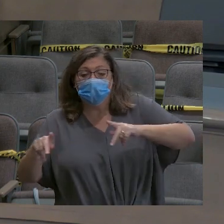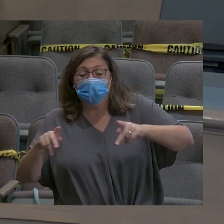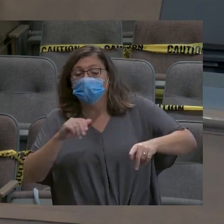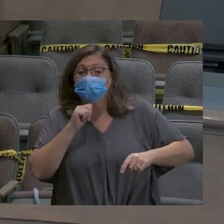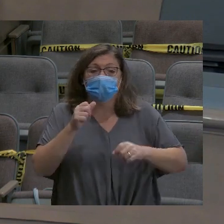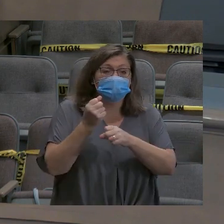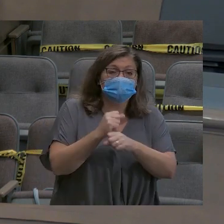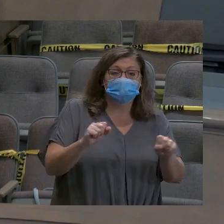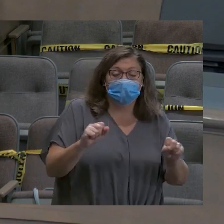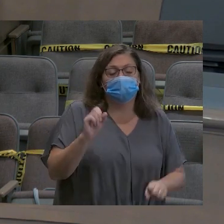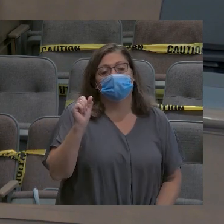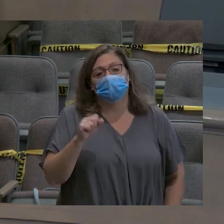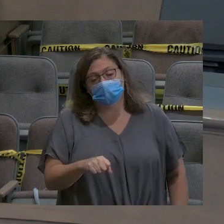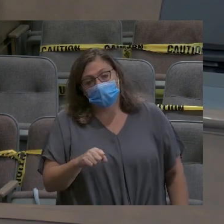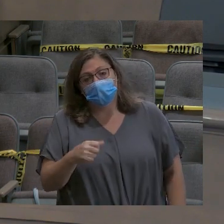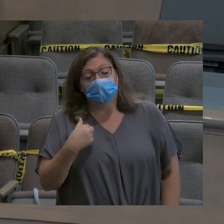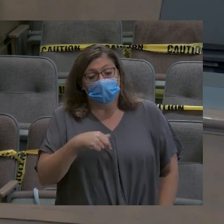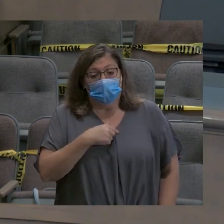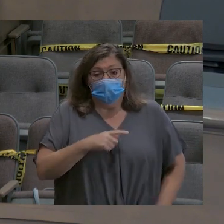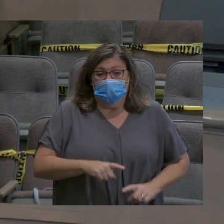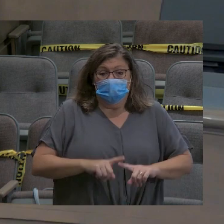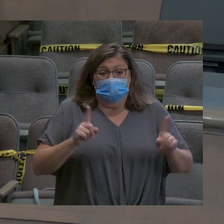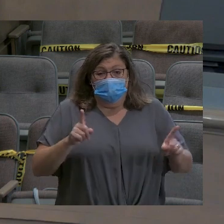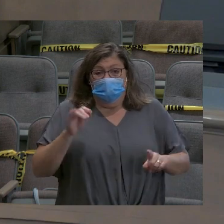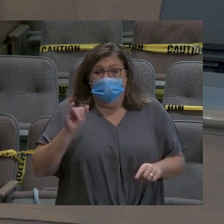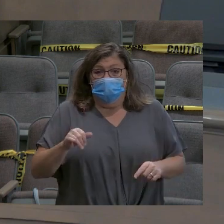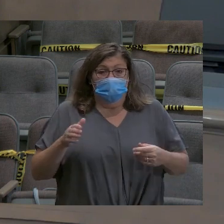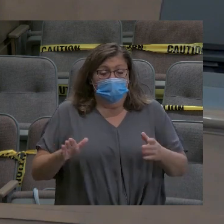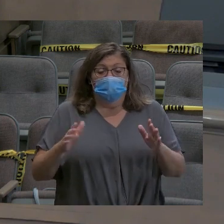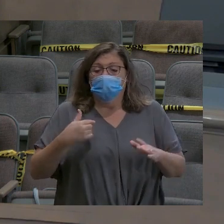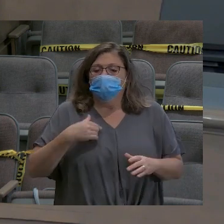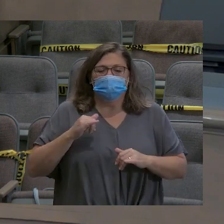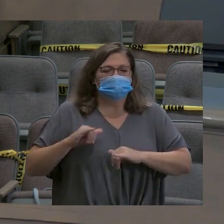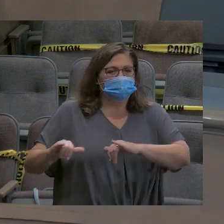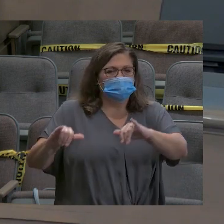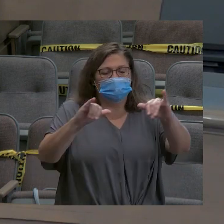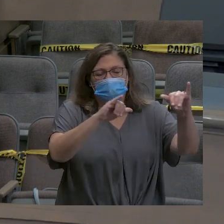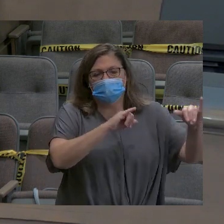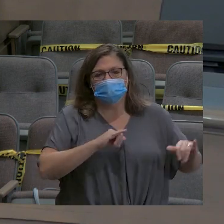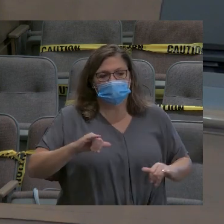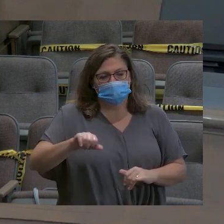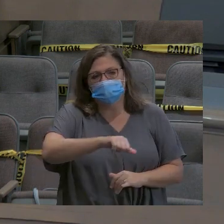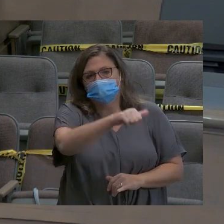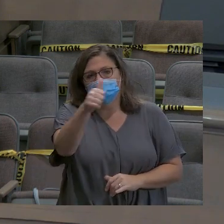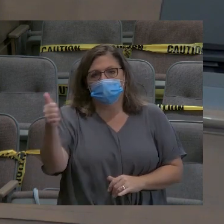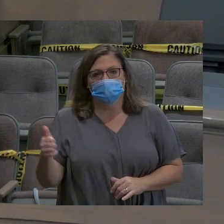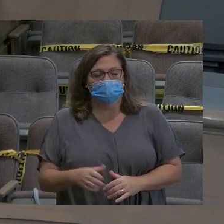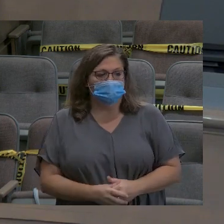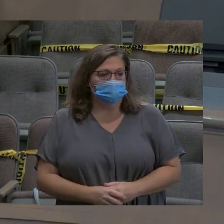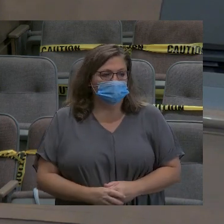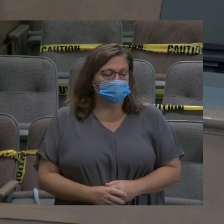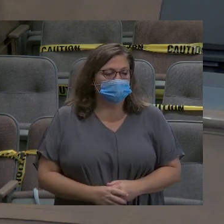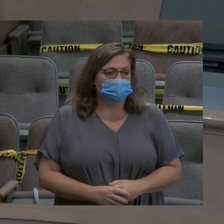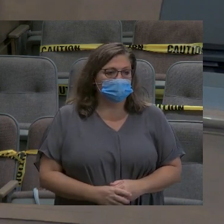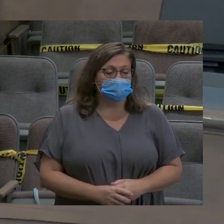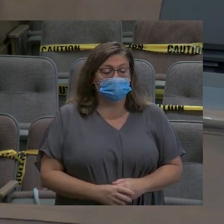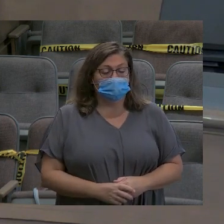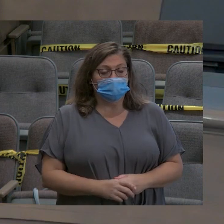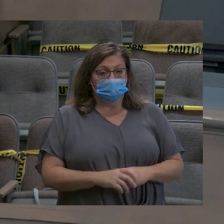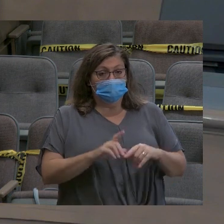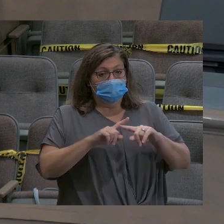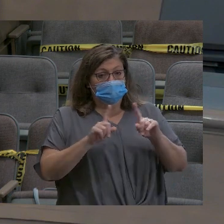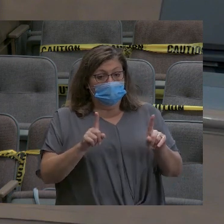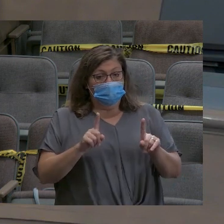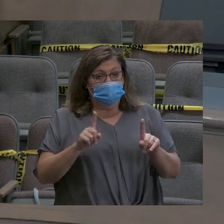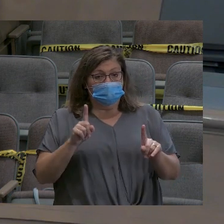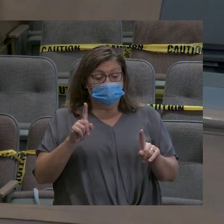Yes. Are we different in that regard than any other community around the state or the country? Absolutely not. But as a whole,